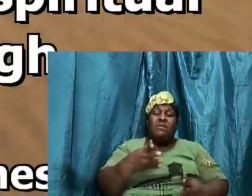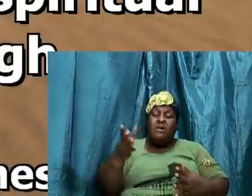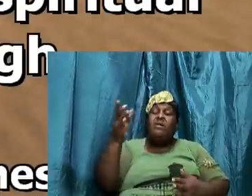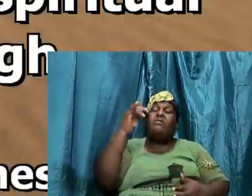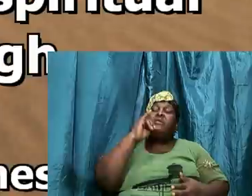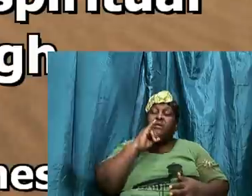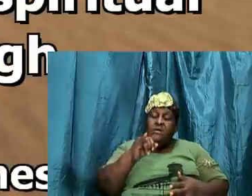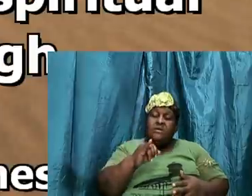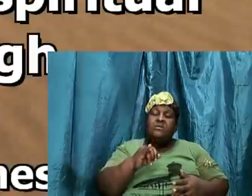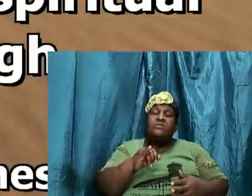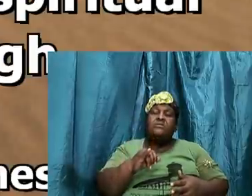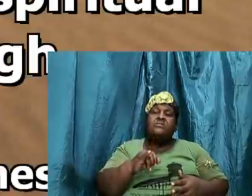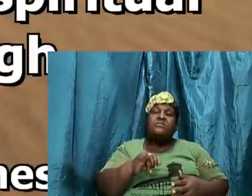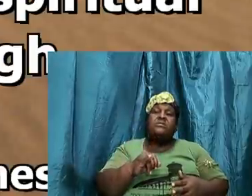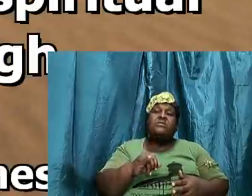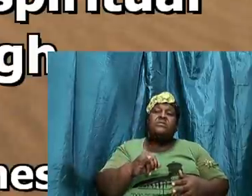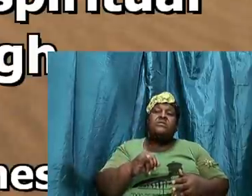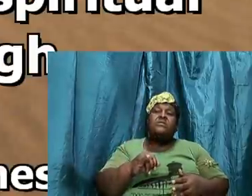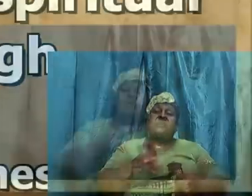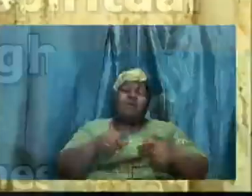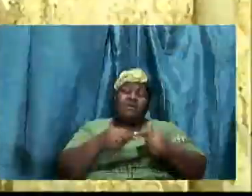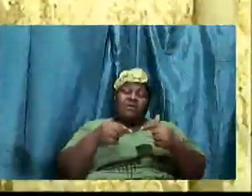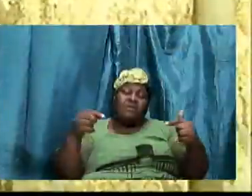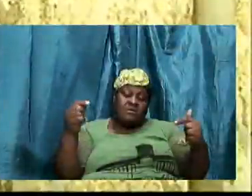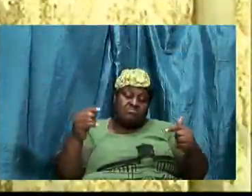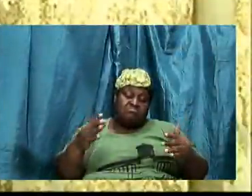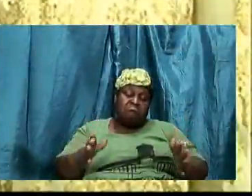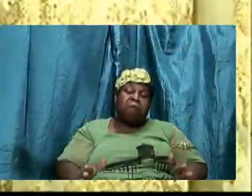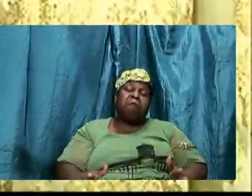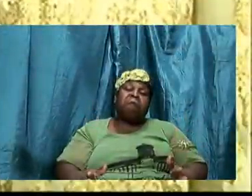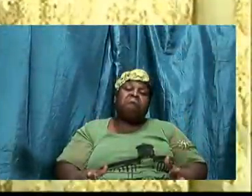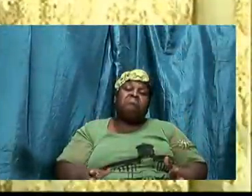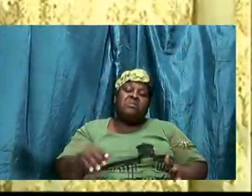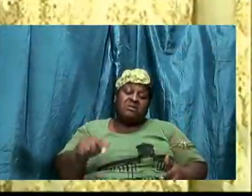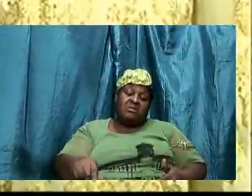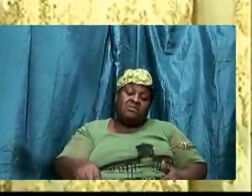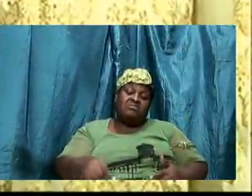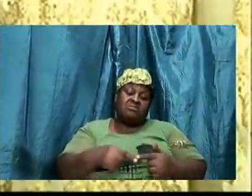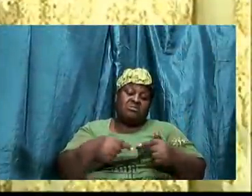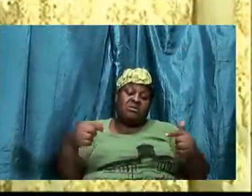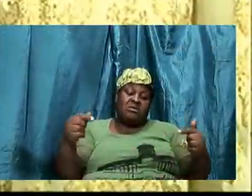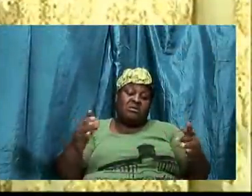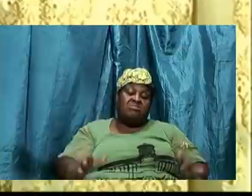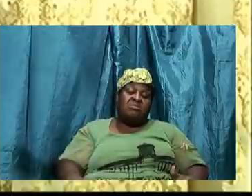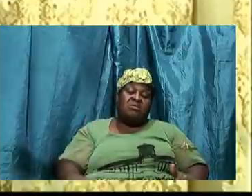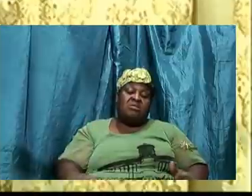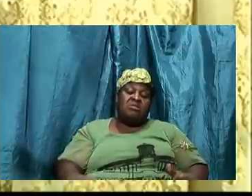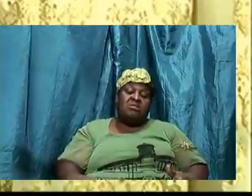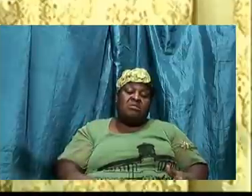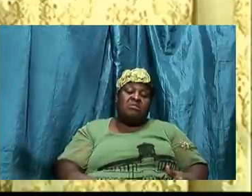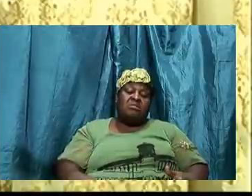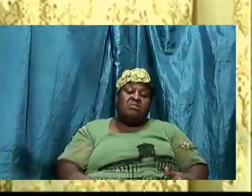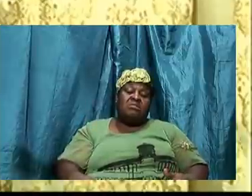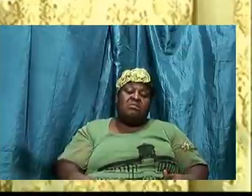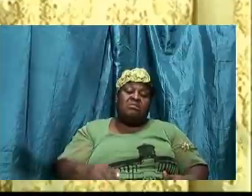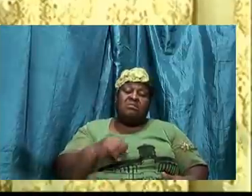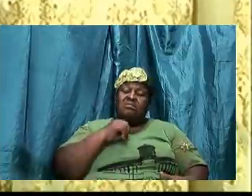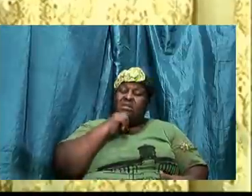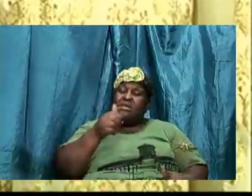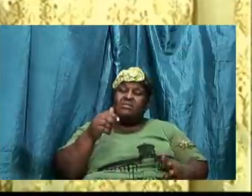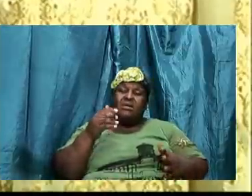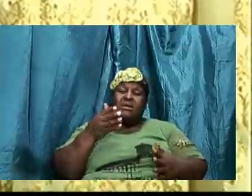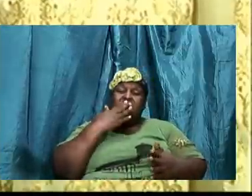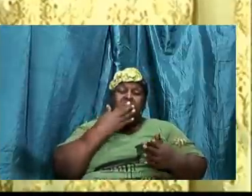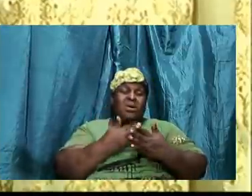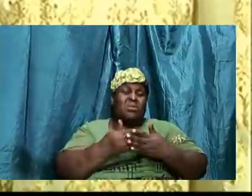is an enemy. And this enemy is not a fictitious enemy. This enemy